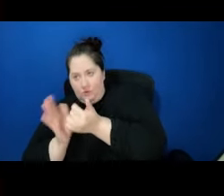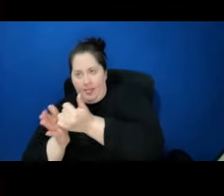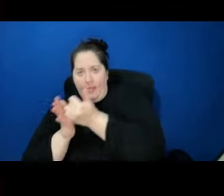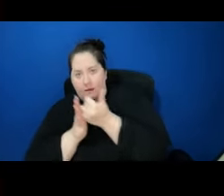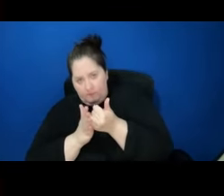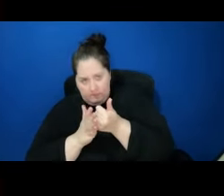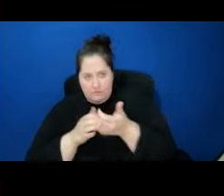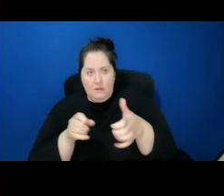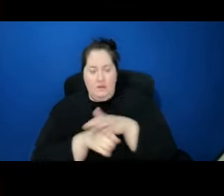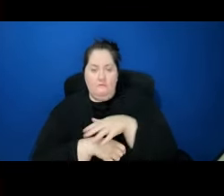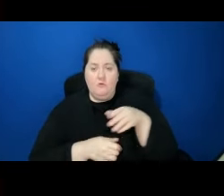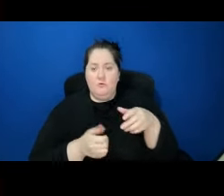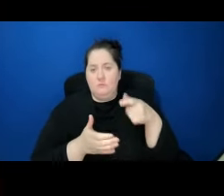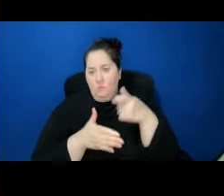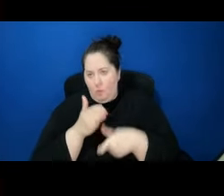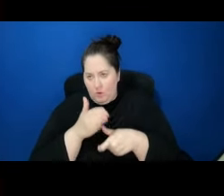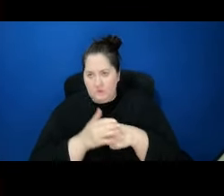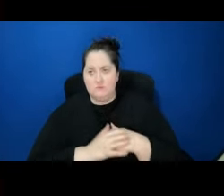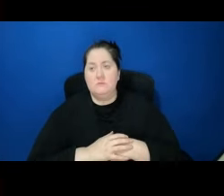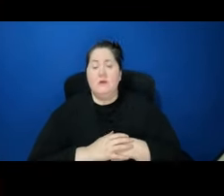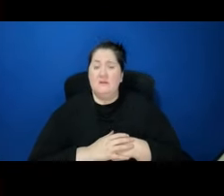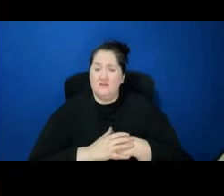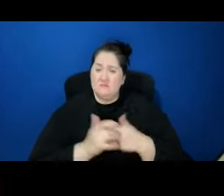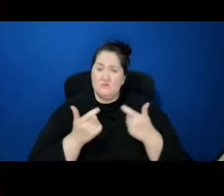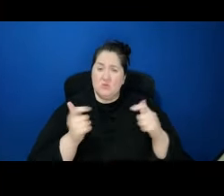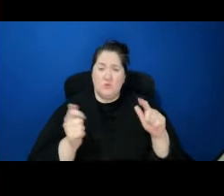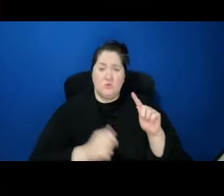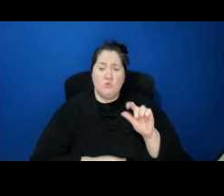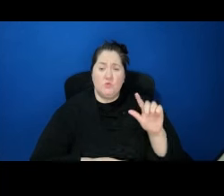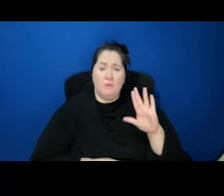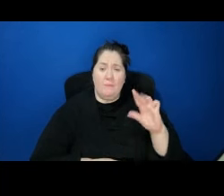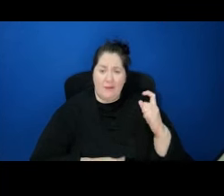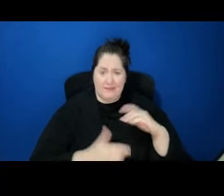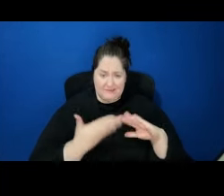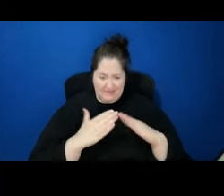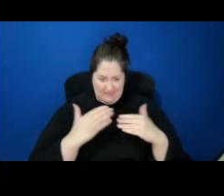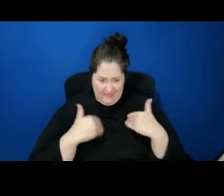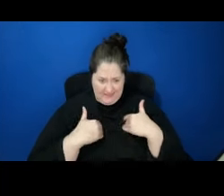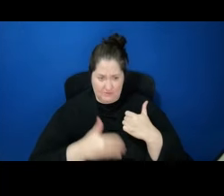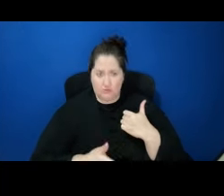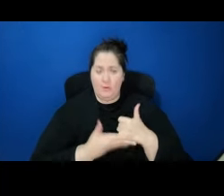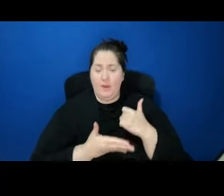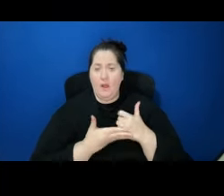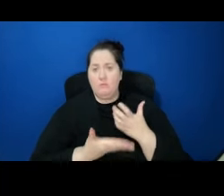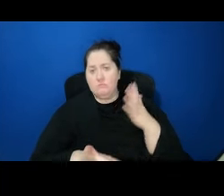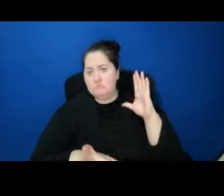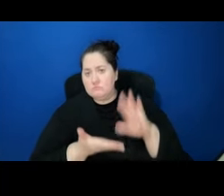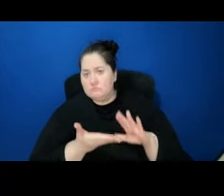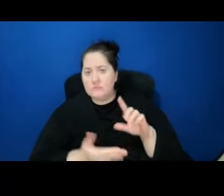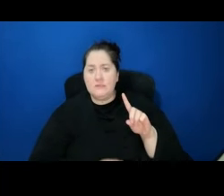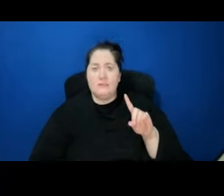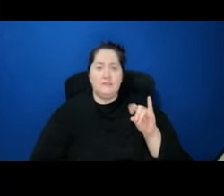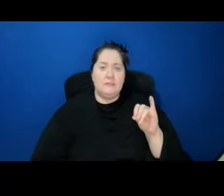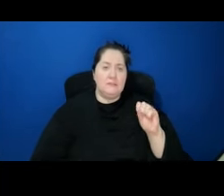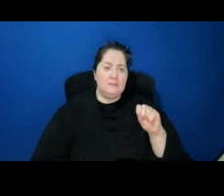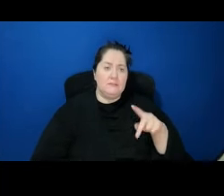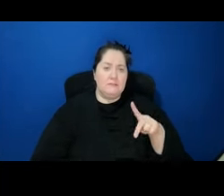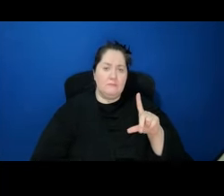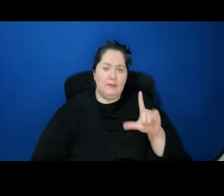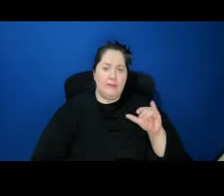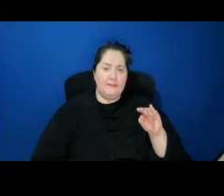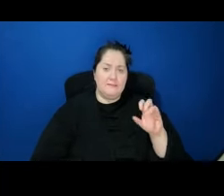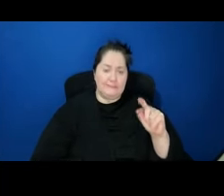as a quite a large toolbox the city has to combat displacement as the city grows and becomes more expensive. That